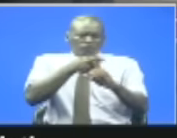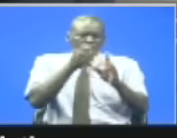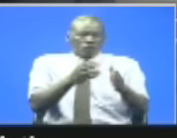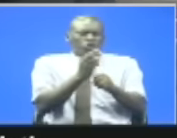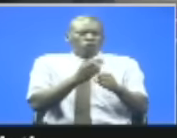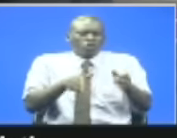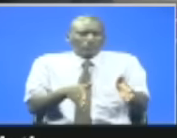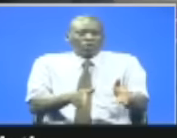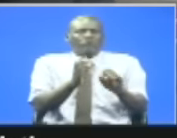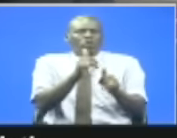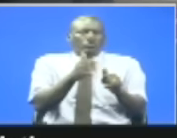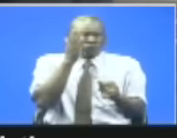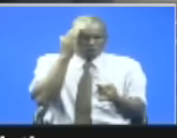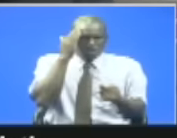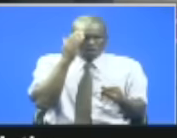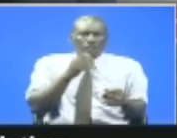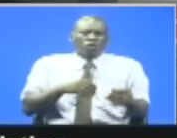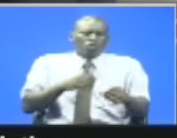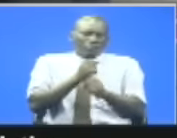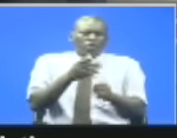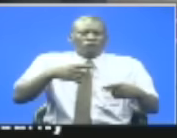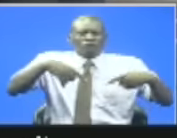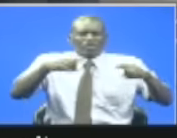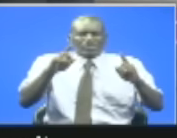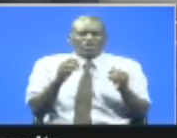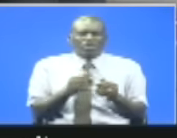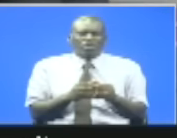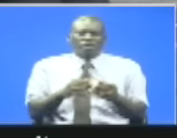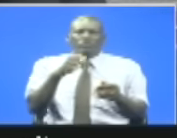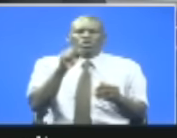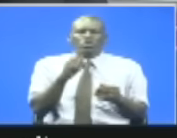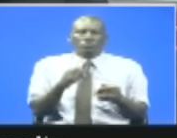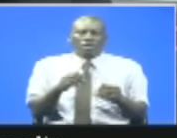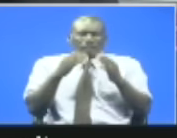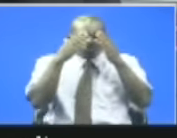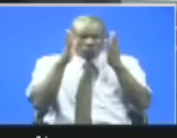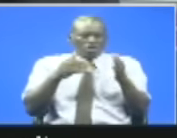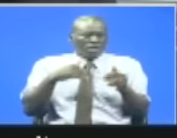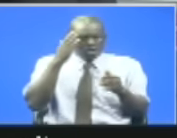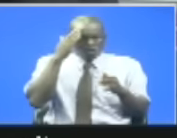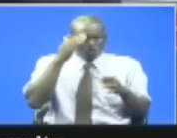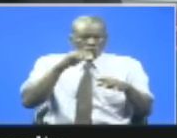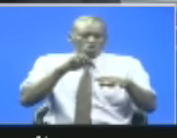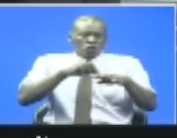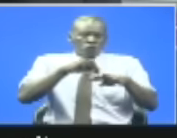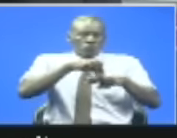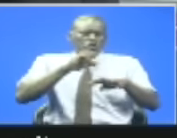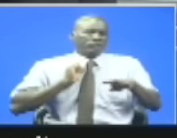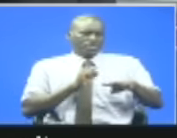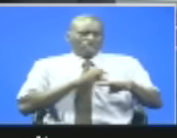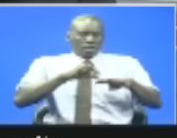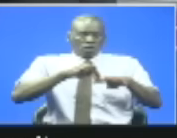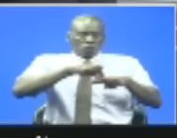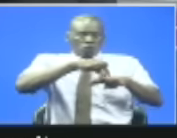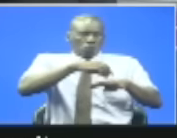that you think will get you there. And therefore, I don't think I know Mike Sonko very well, very very